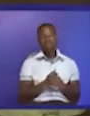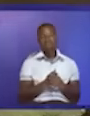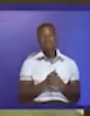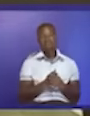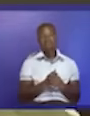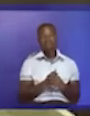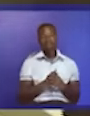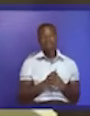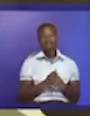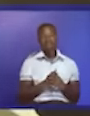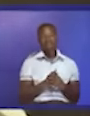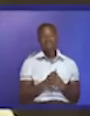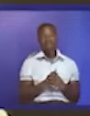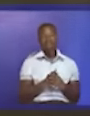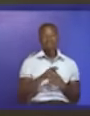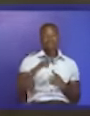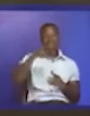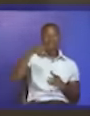Philippians chapter 1.